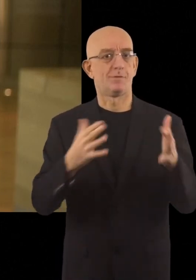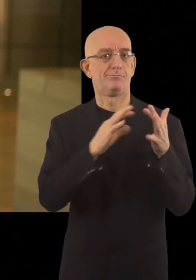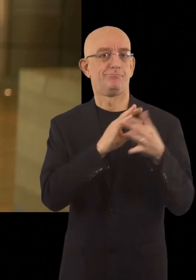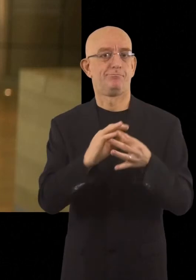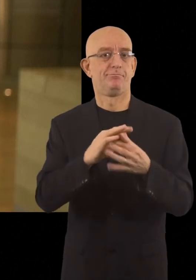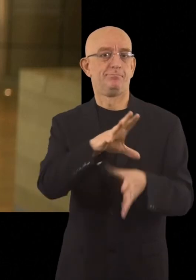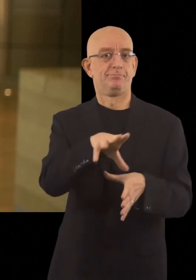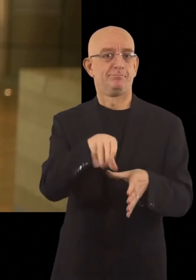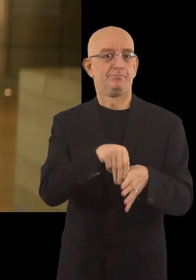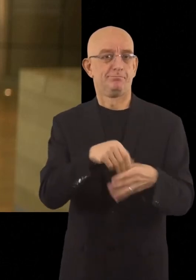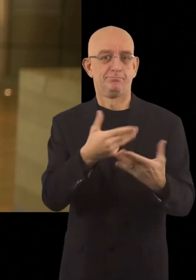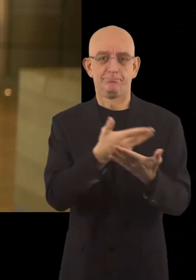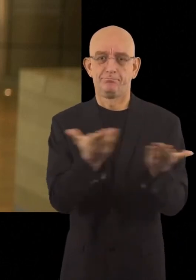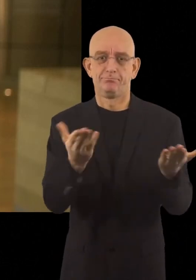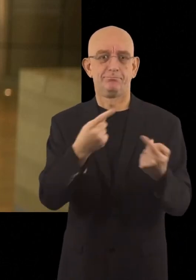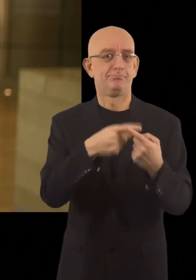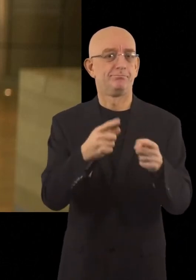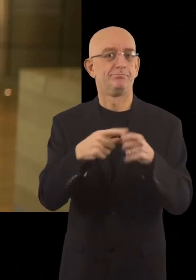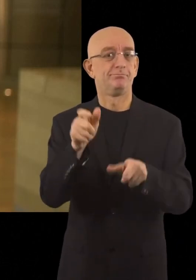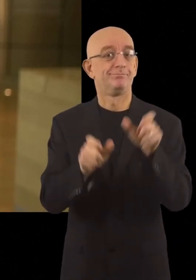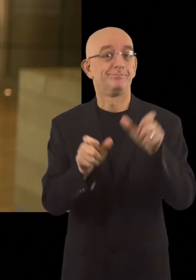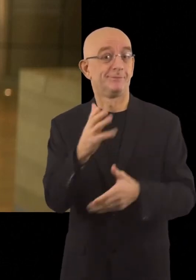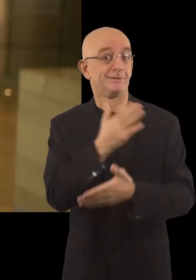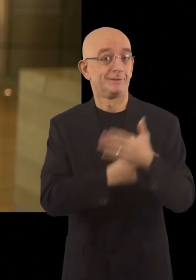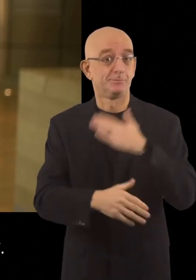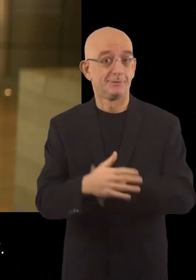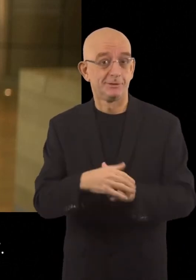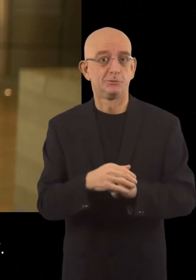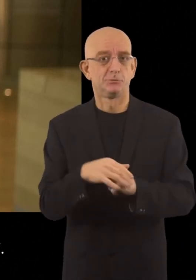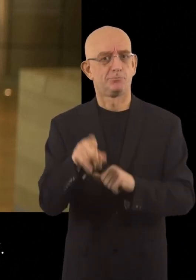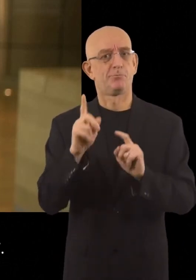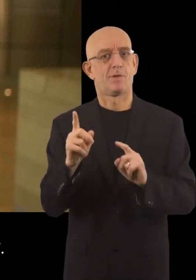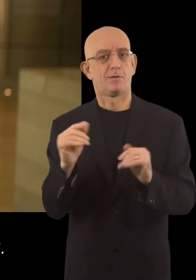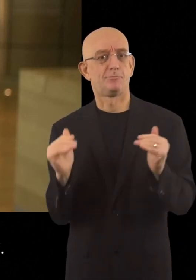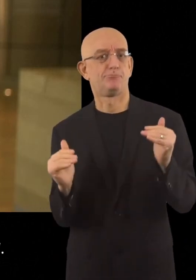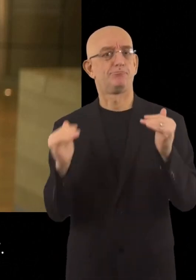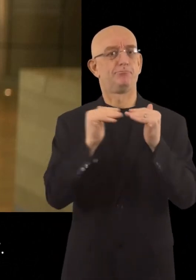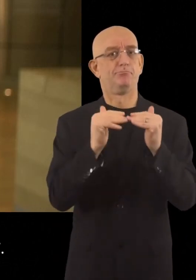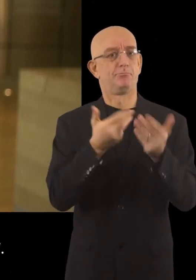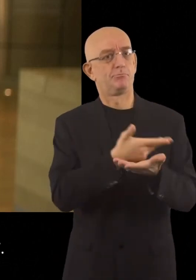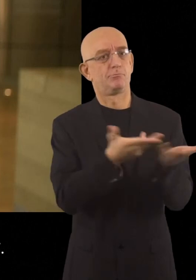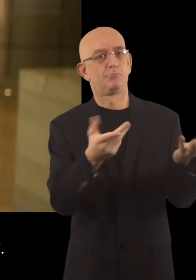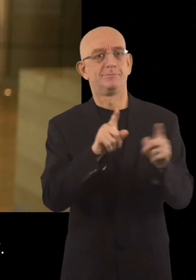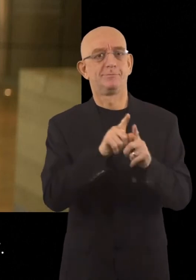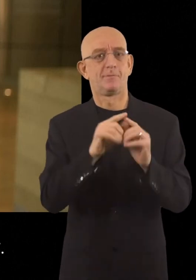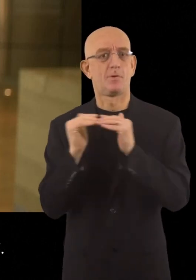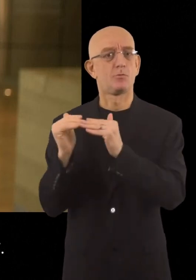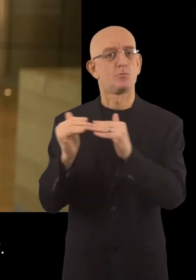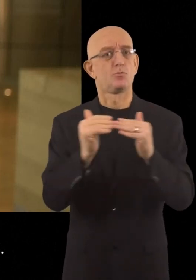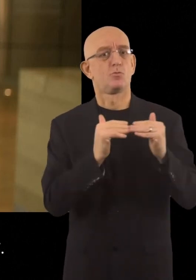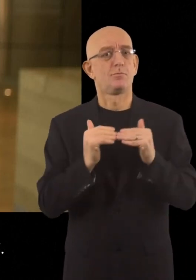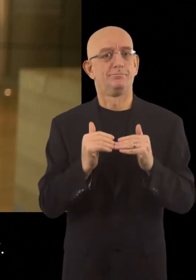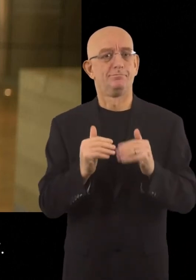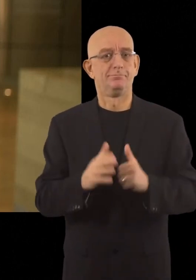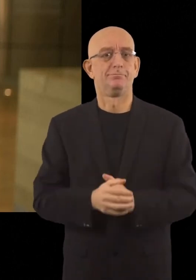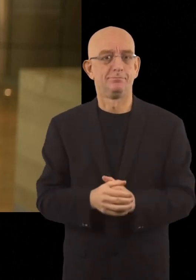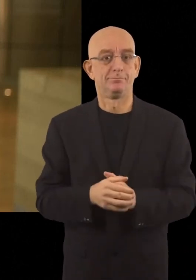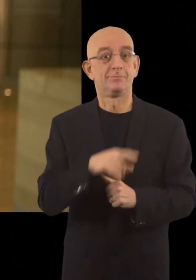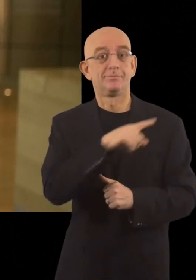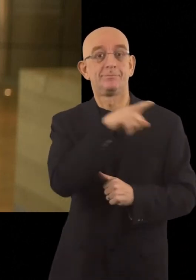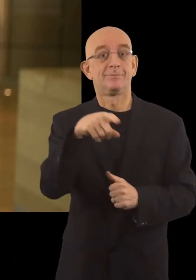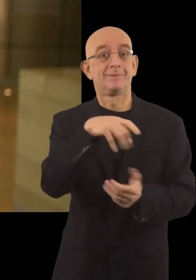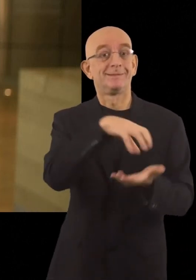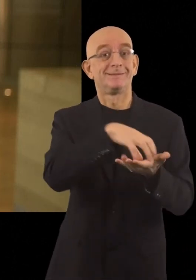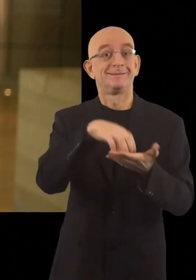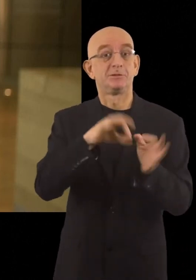to the participation of persons with disabilities on an equal basis with others in society.